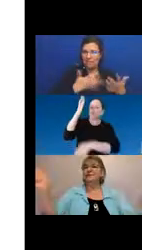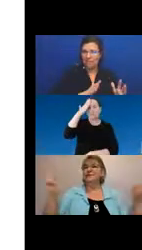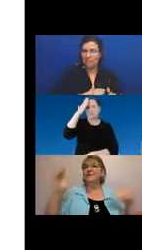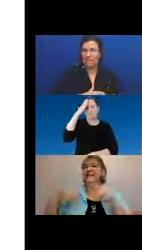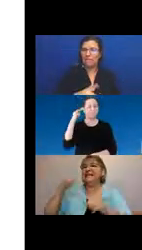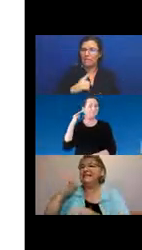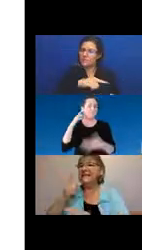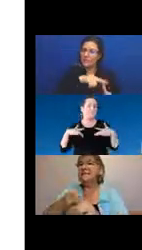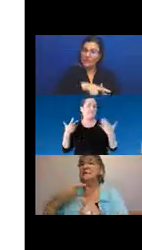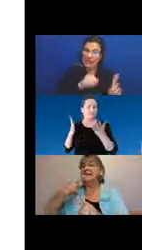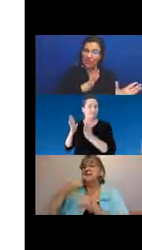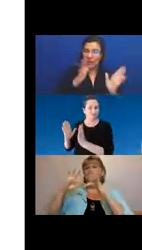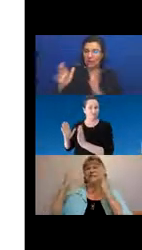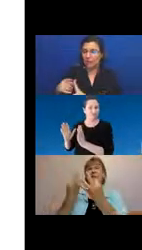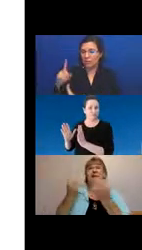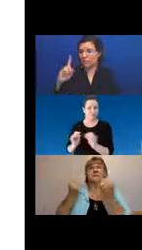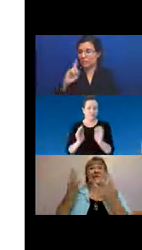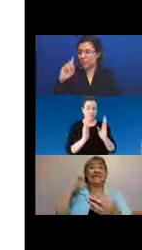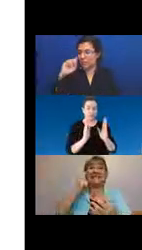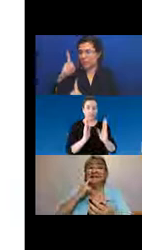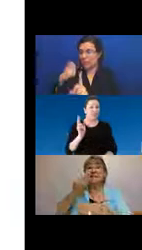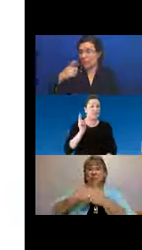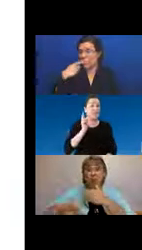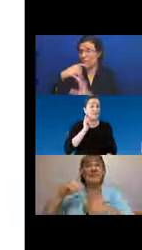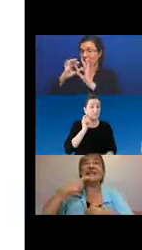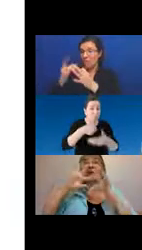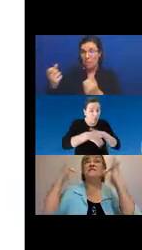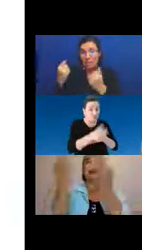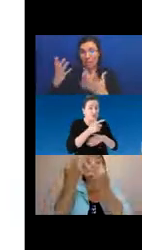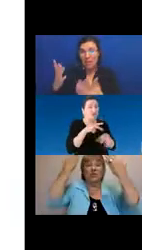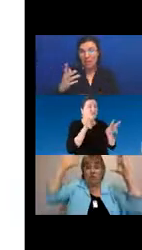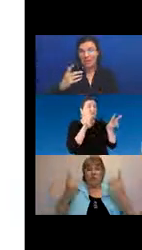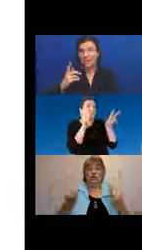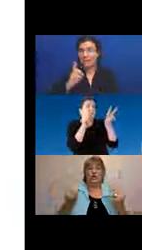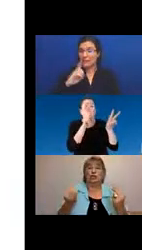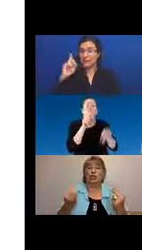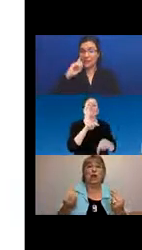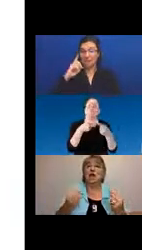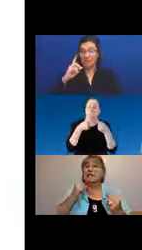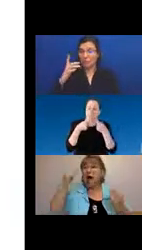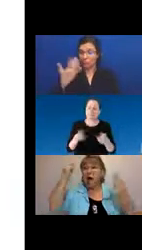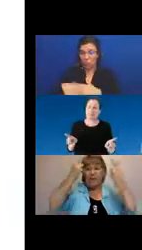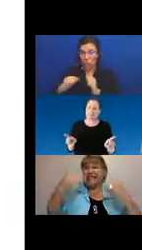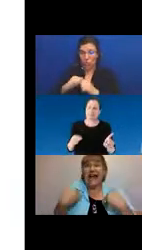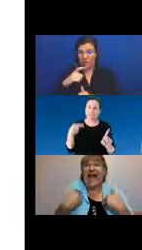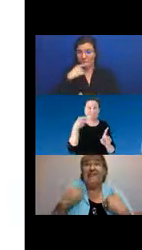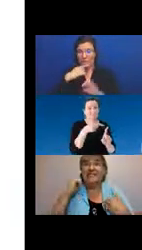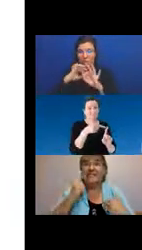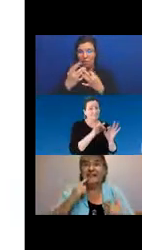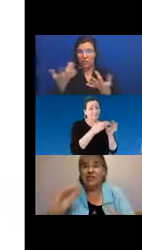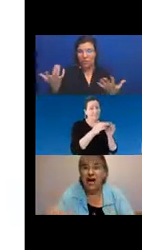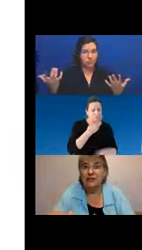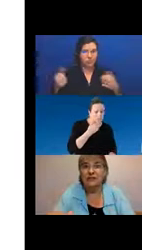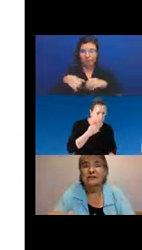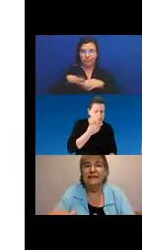very different than deaf from hearing family. Many deaf born to hearing families don't know what to do, not realize they have a